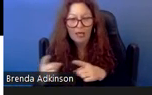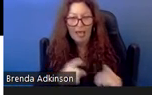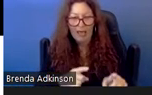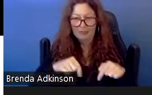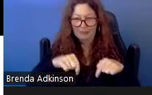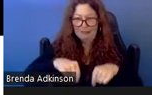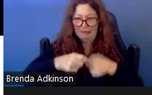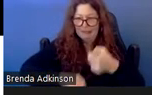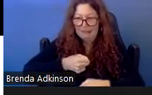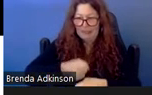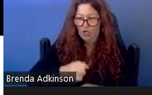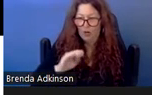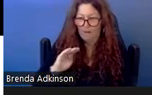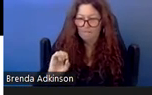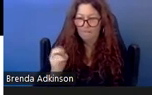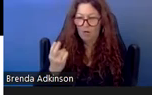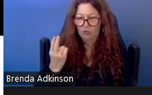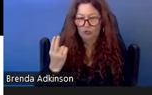2022.